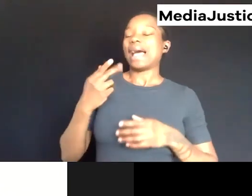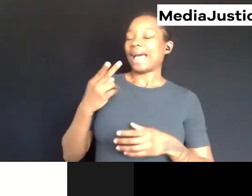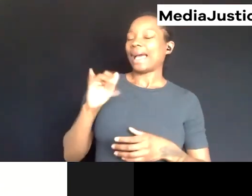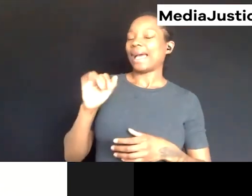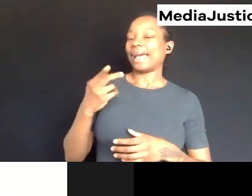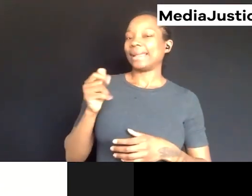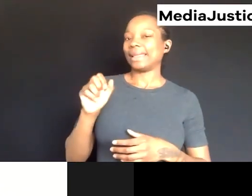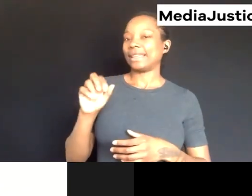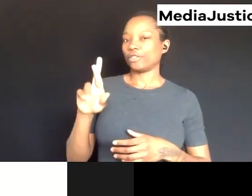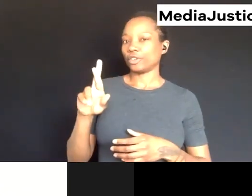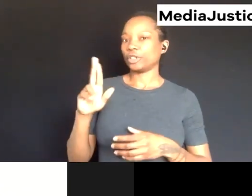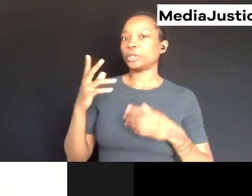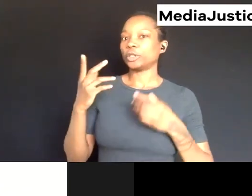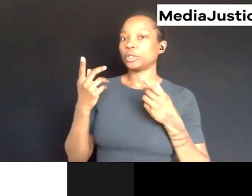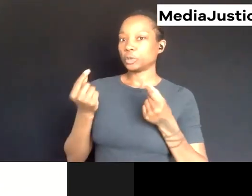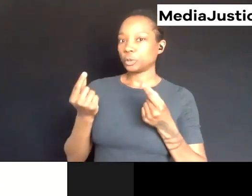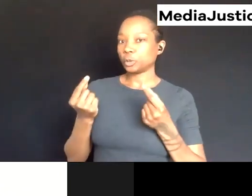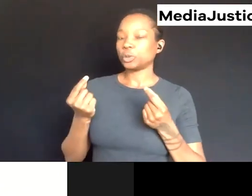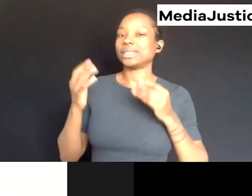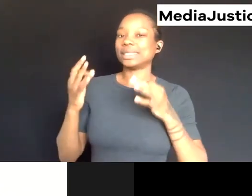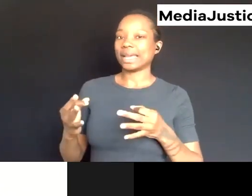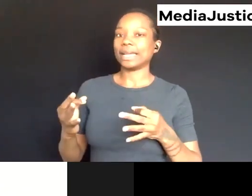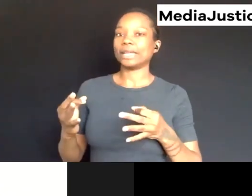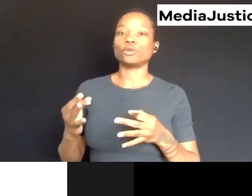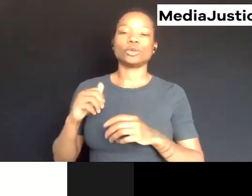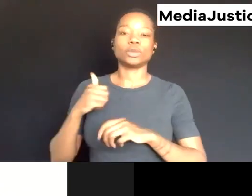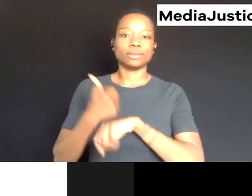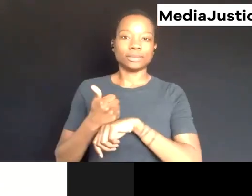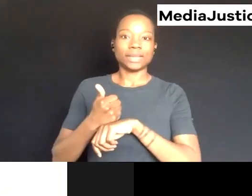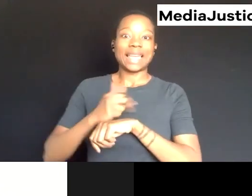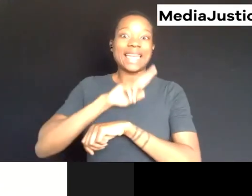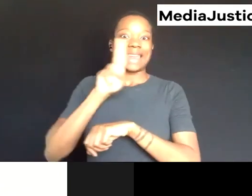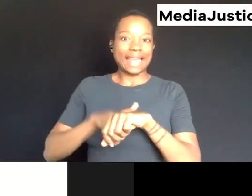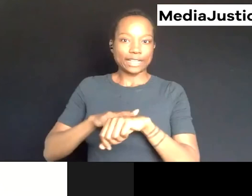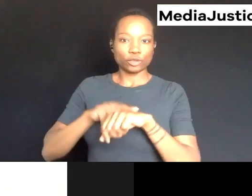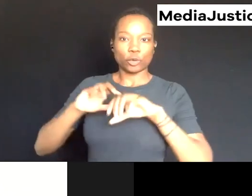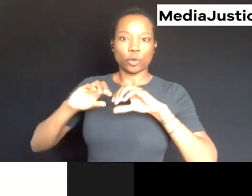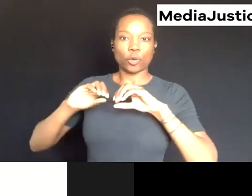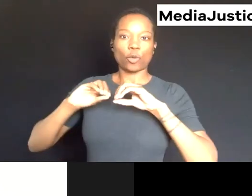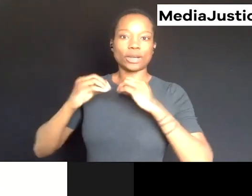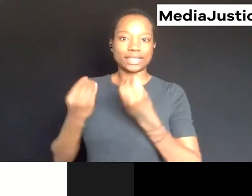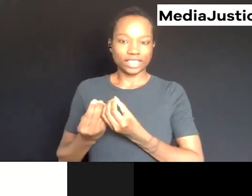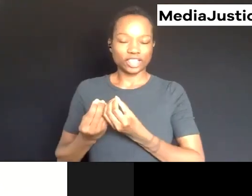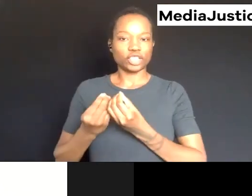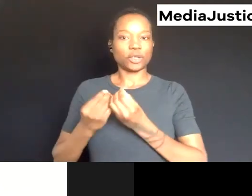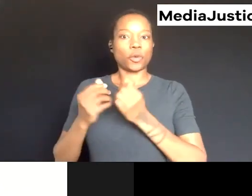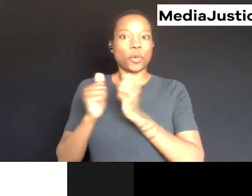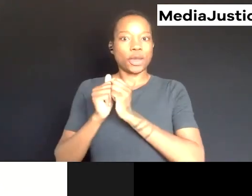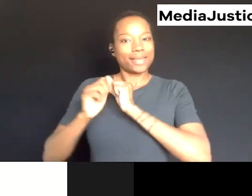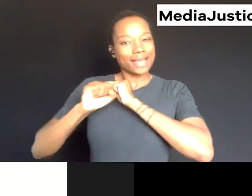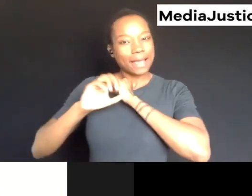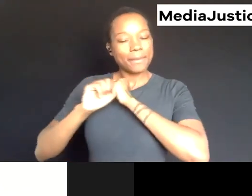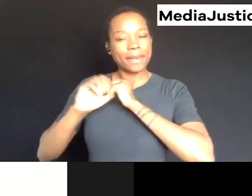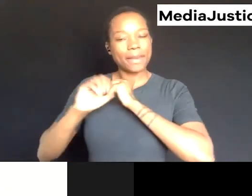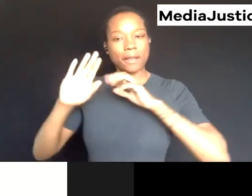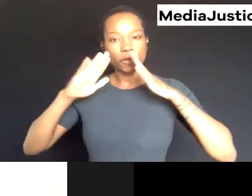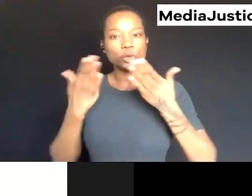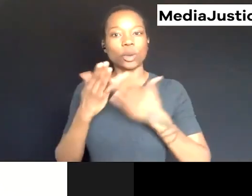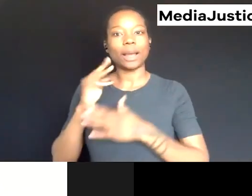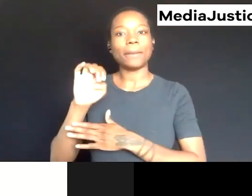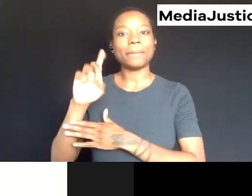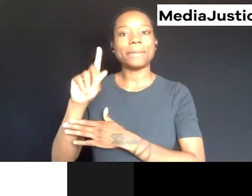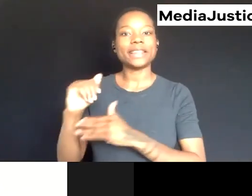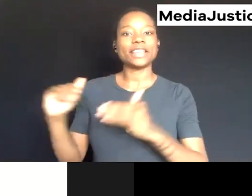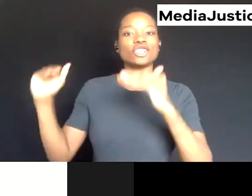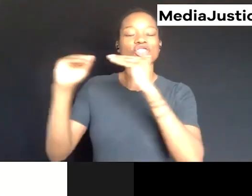national organization that could campaign for media justice at a national level. That's at